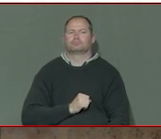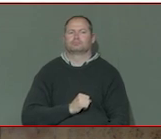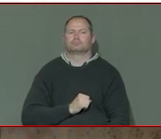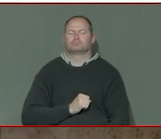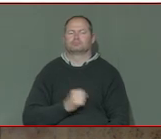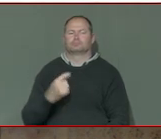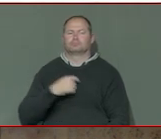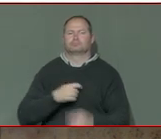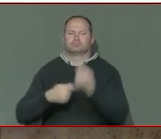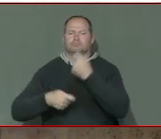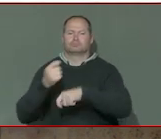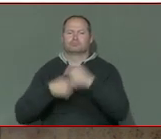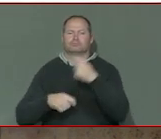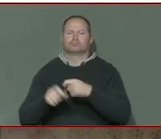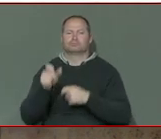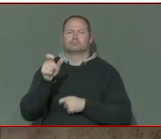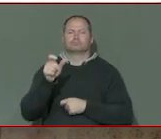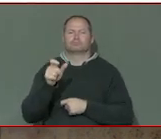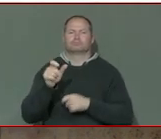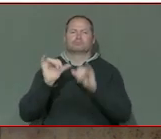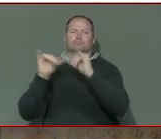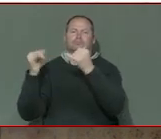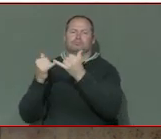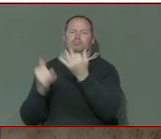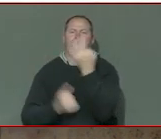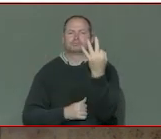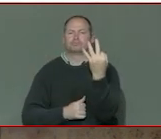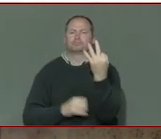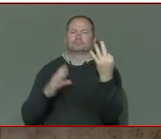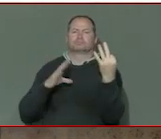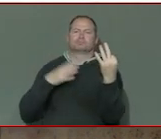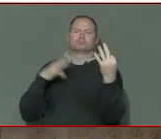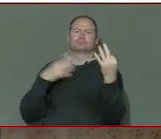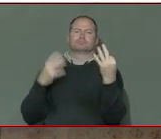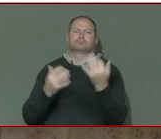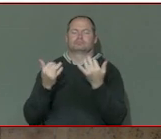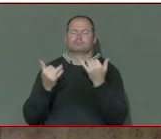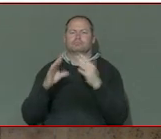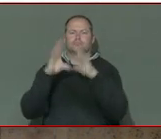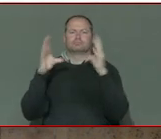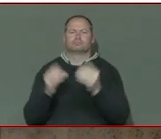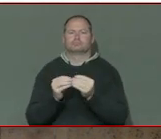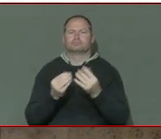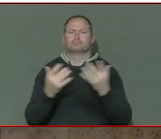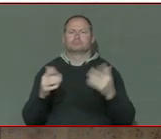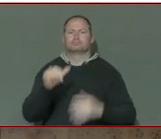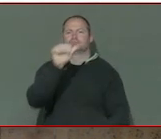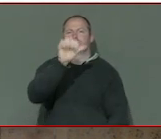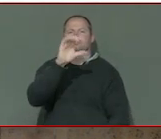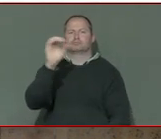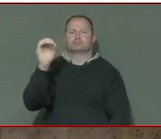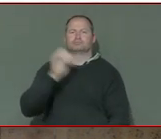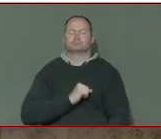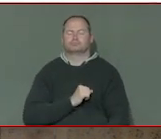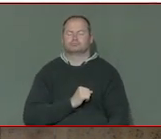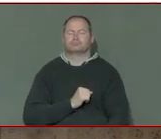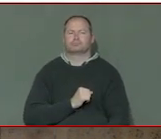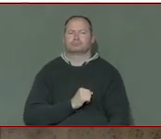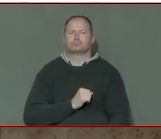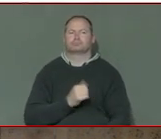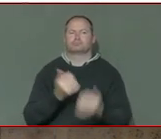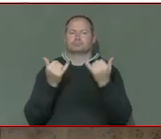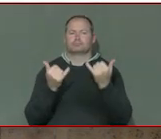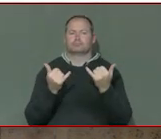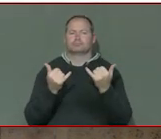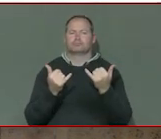and C, 300 Rand. So the total will be 600 Rand. So if we post a